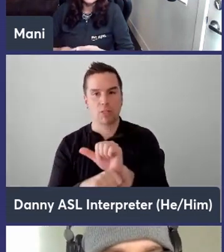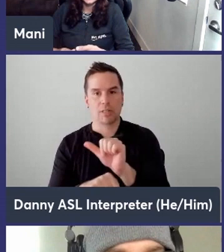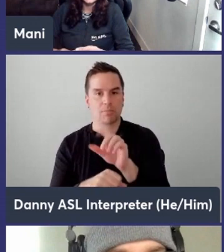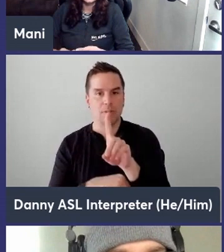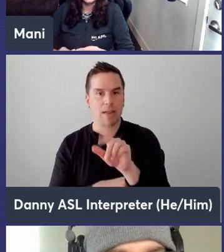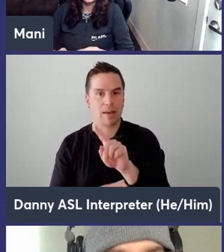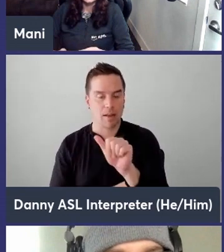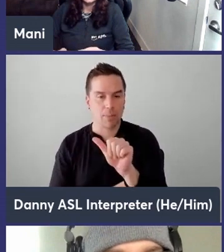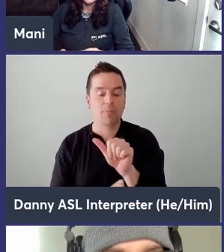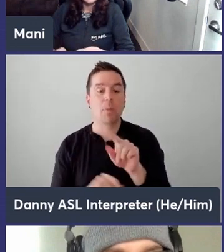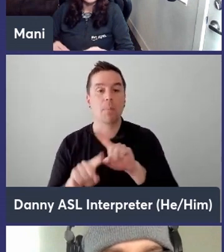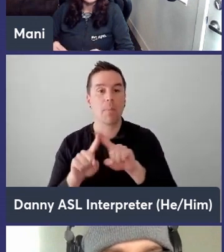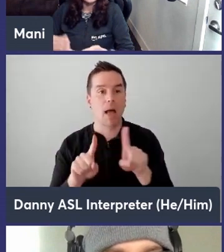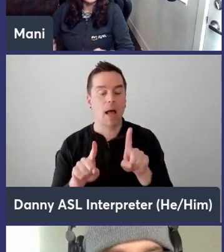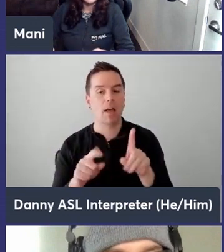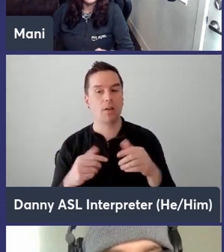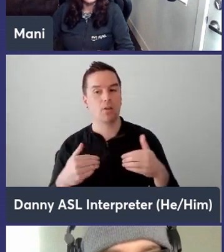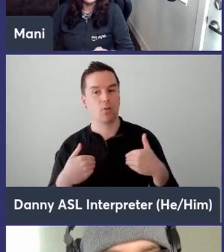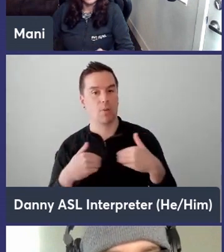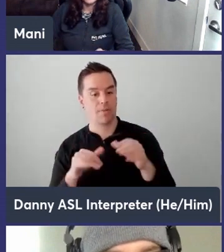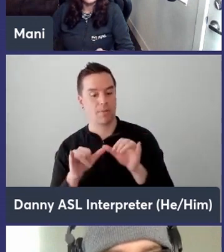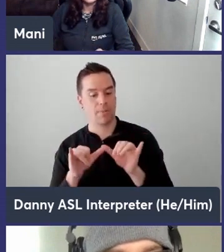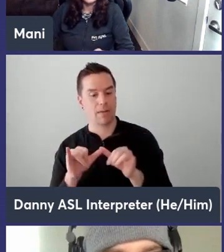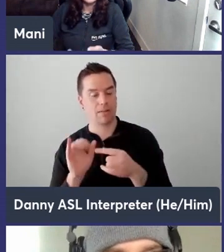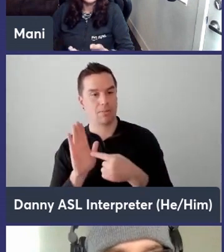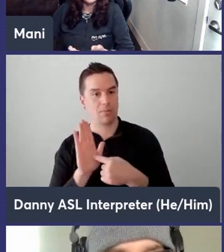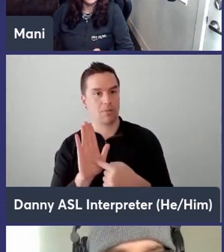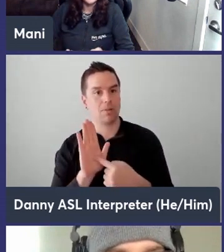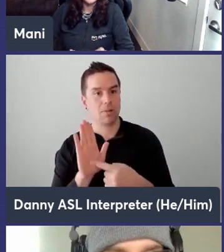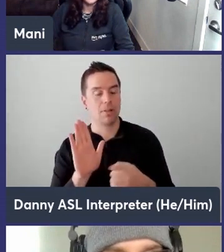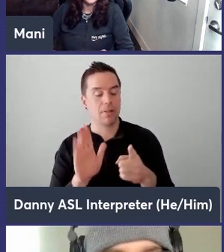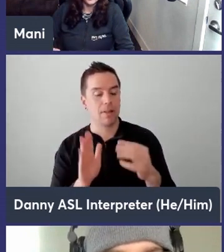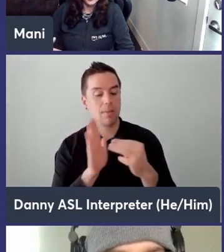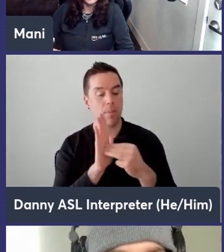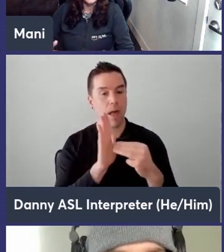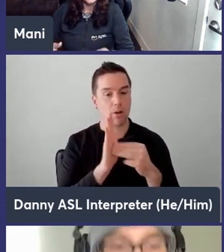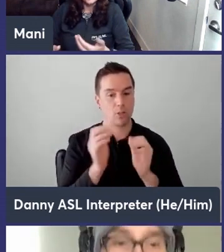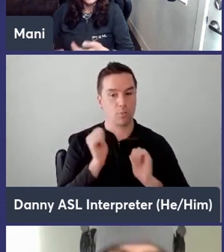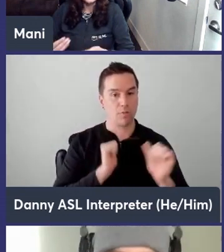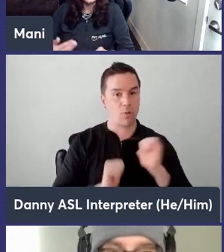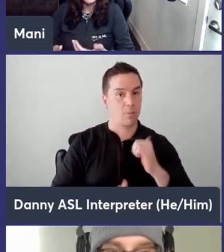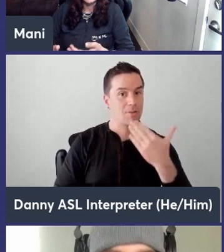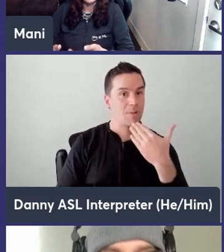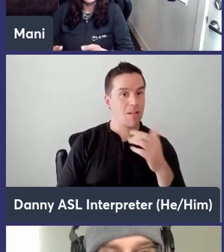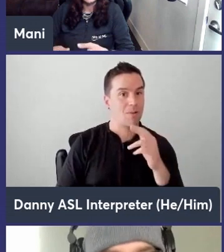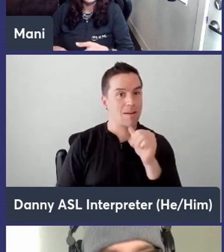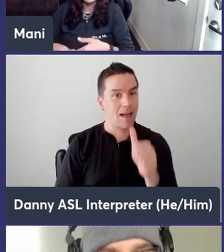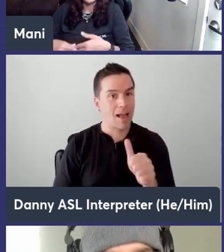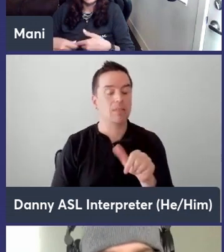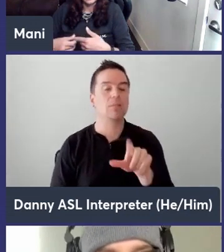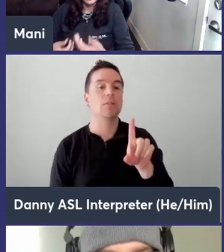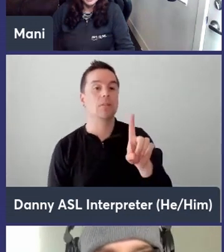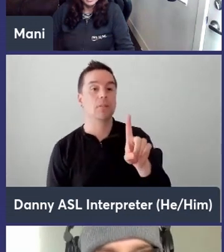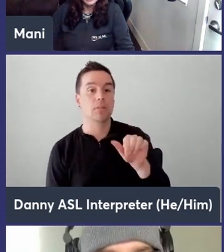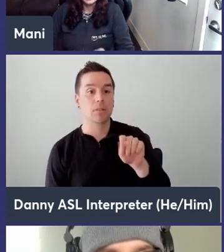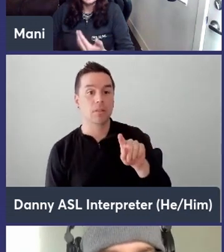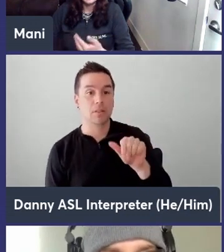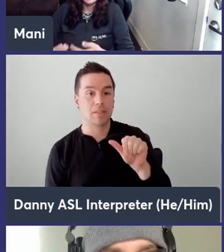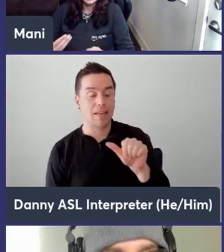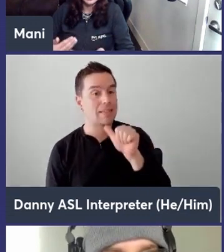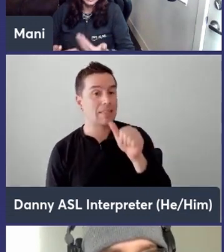mechanisms to say that, okay, whether this particular model is performing well or not, although the data is not